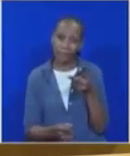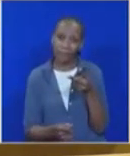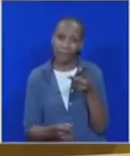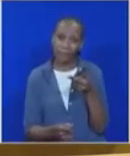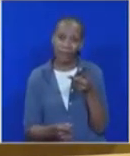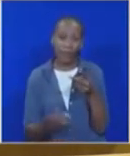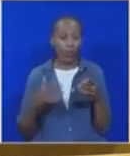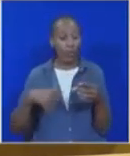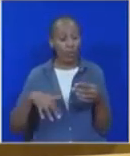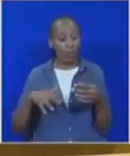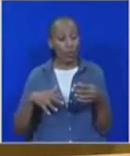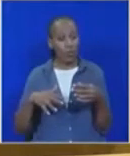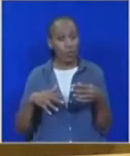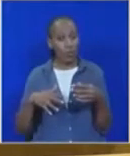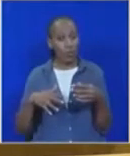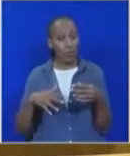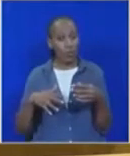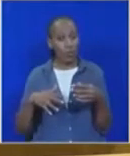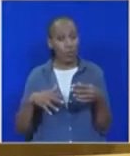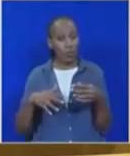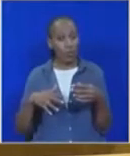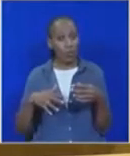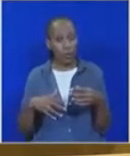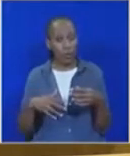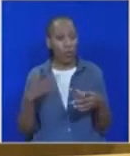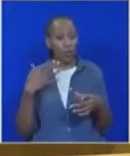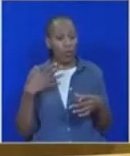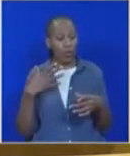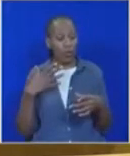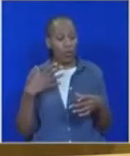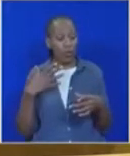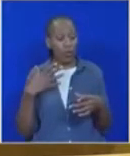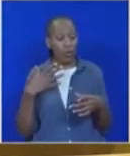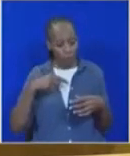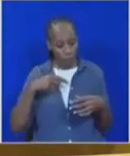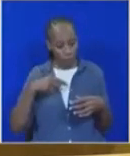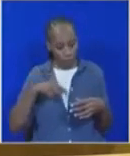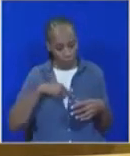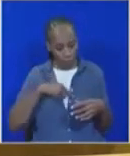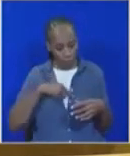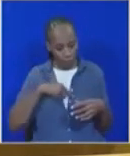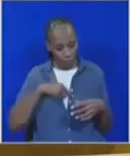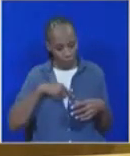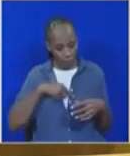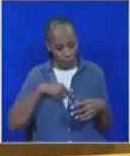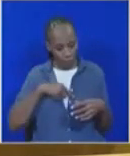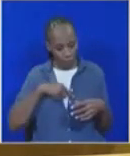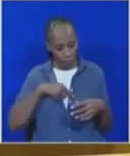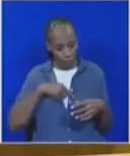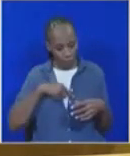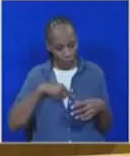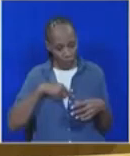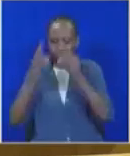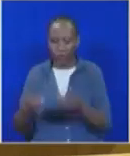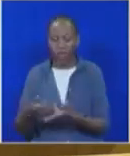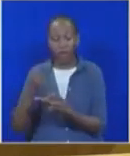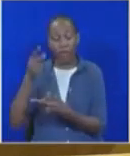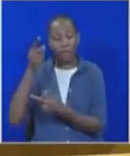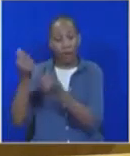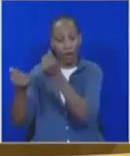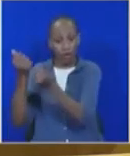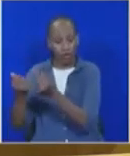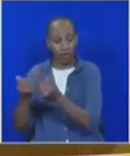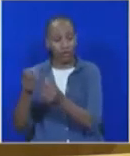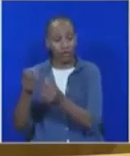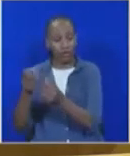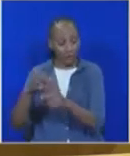our approach in approaching what we meant by property for expropriation by the judgment of the Constitutional Court in the FNB versus SARS